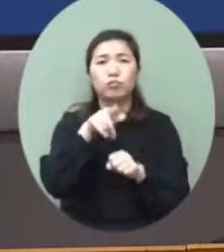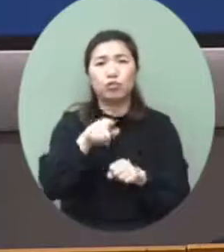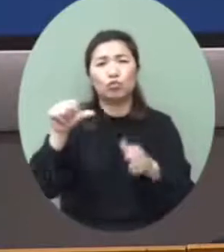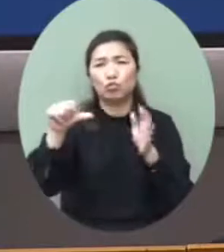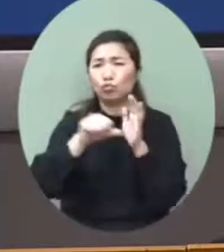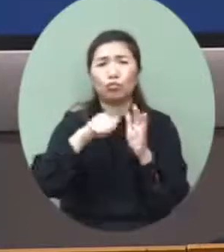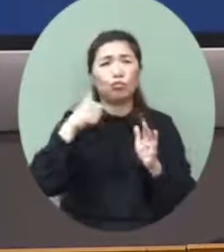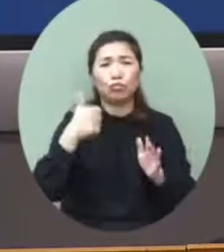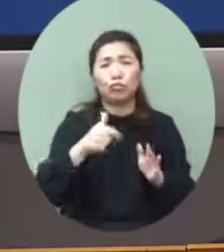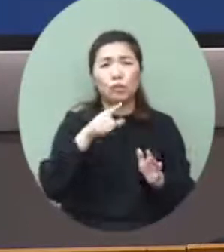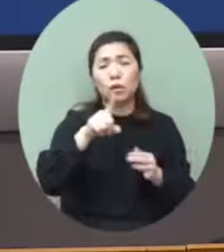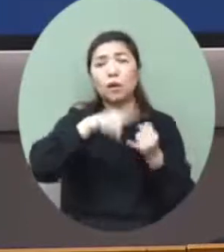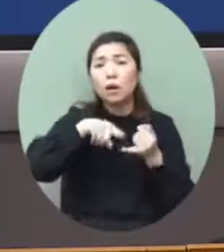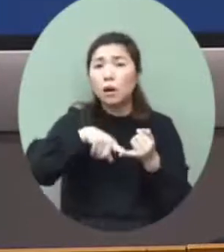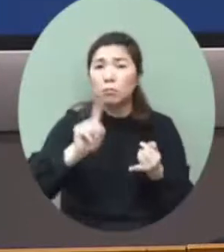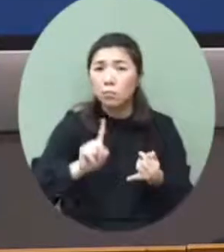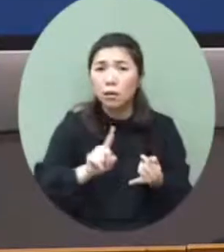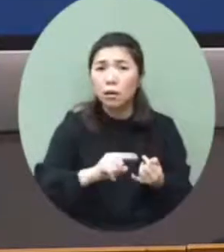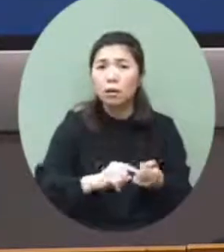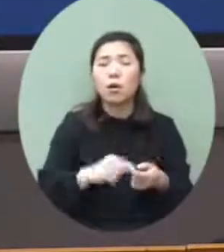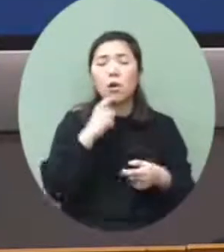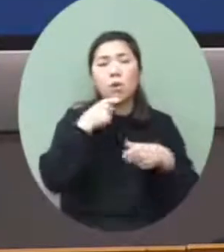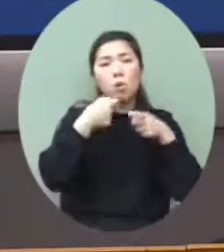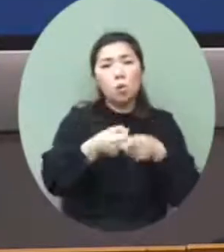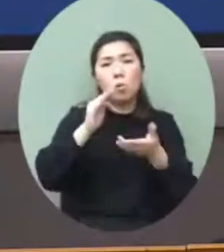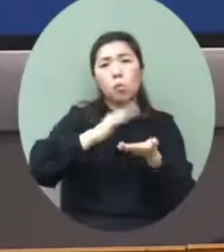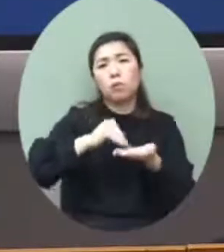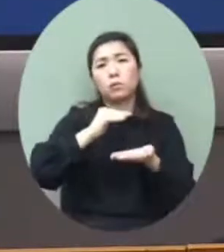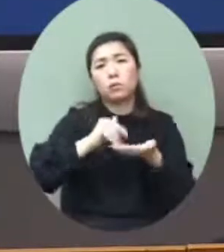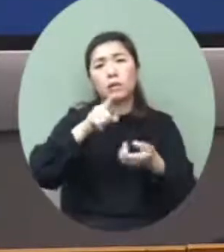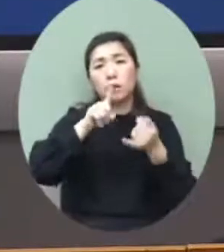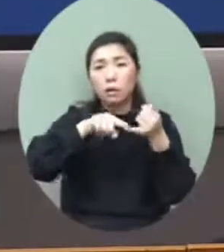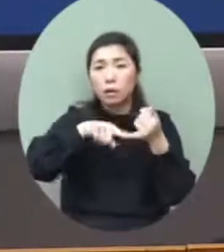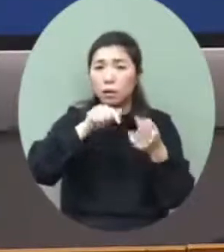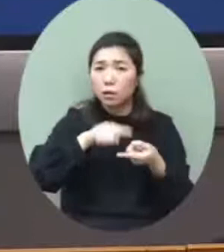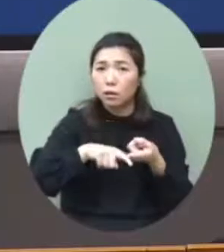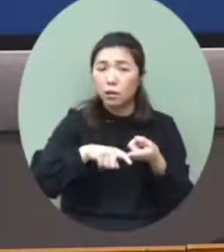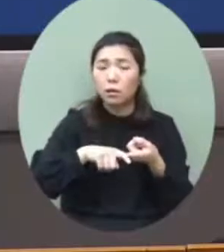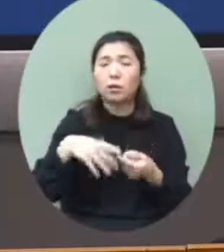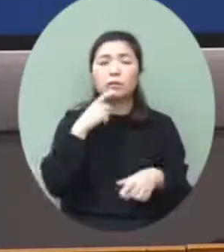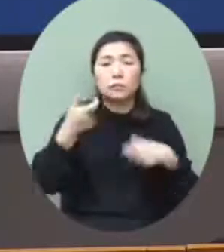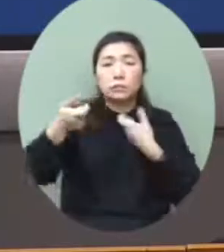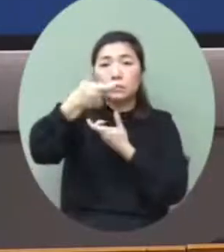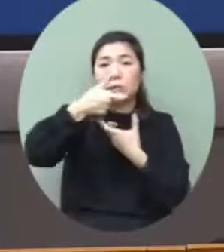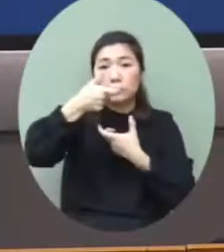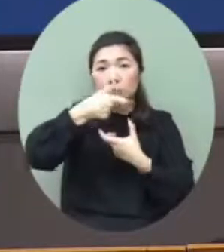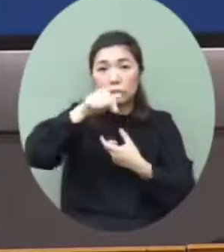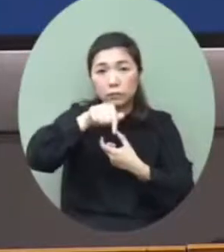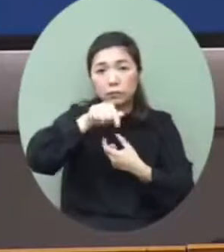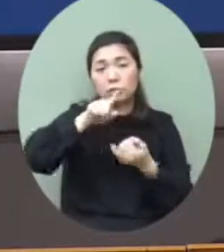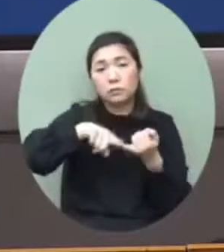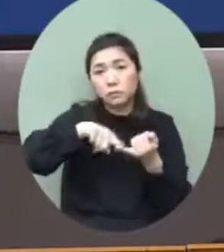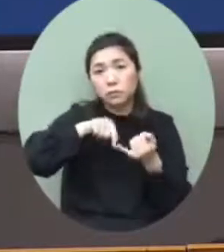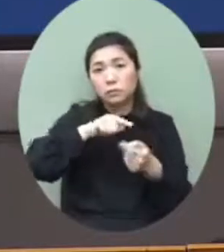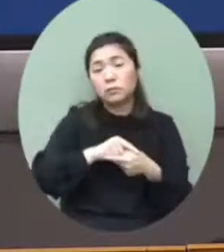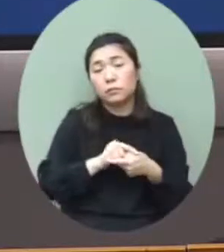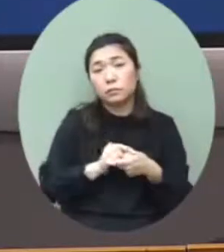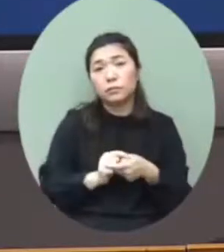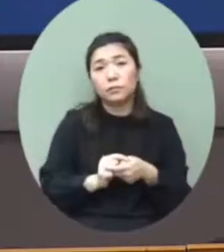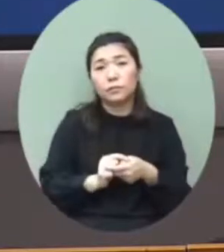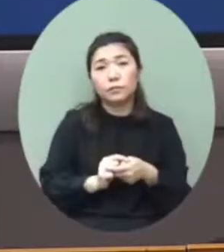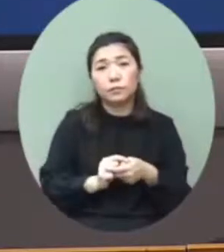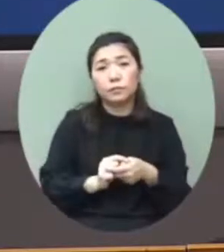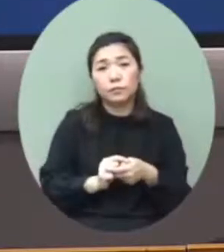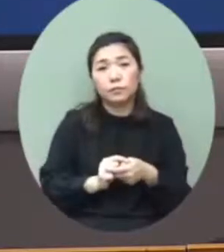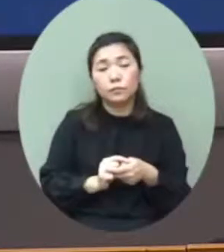results, economic results, because I can't see the economy being torn into pieces by just going for public